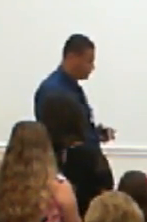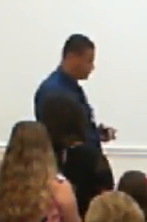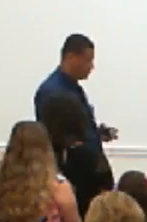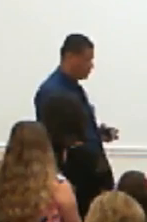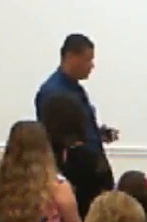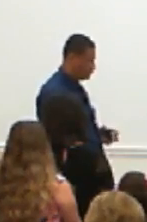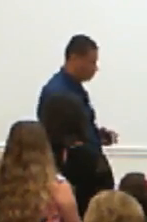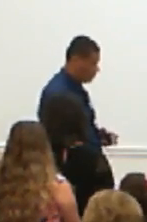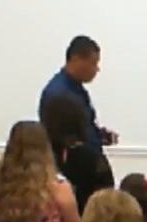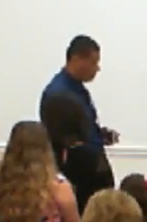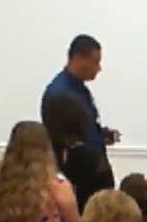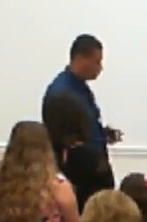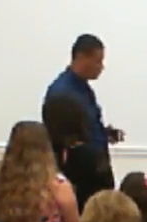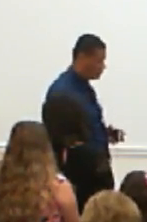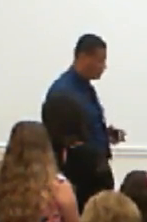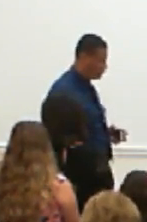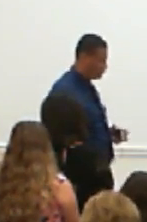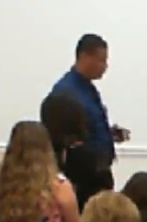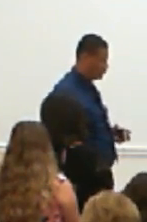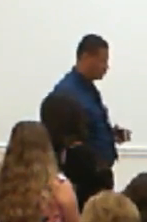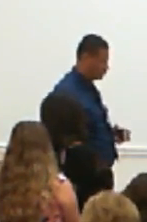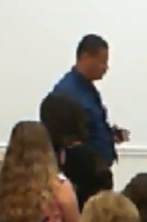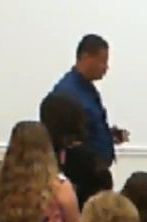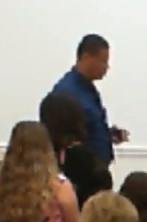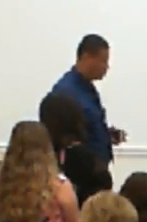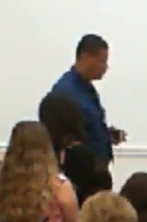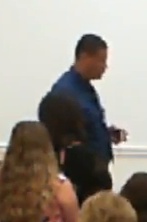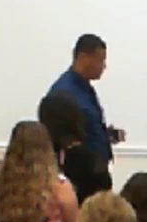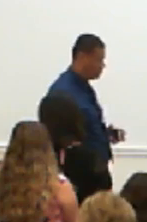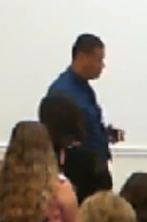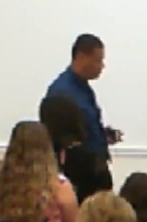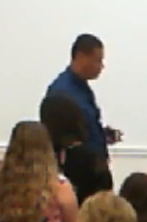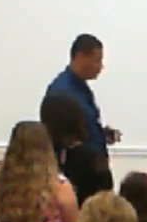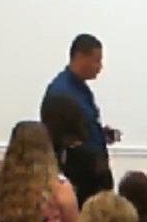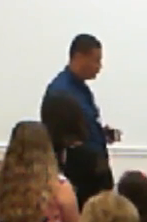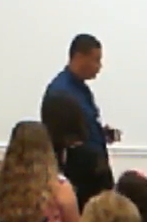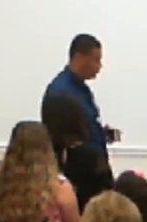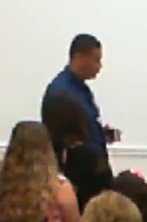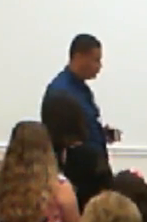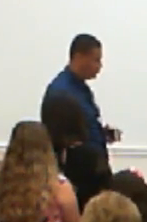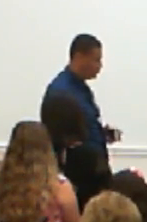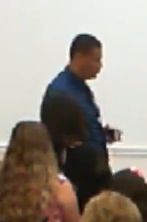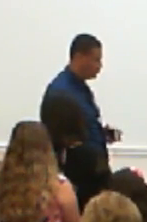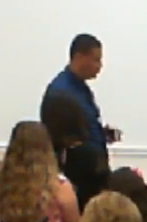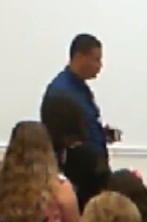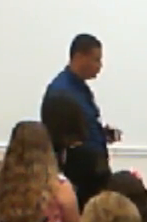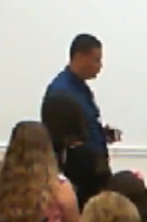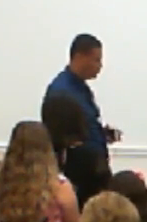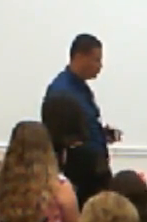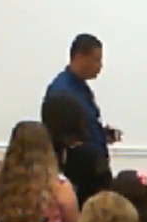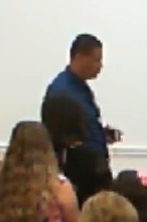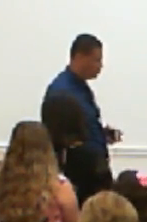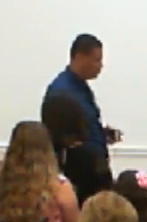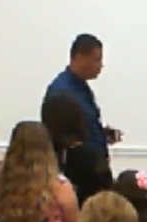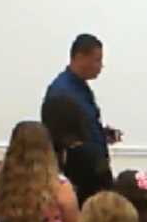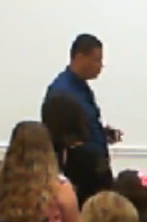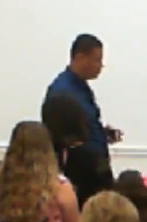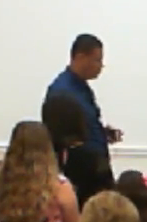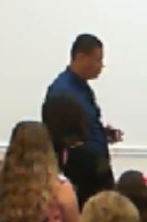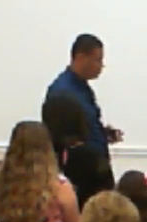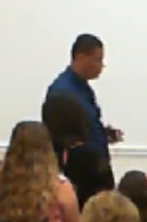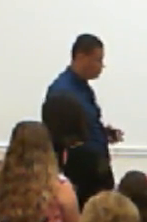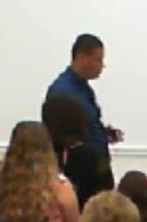purpose. Use us, O Lord, as an instrument in your hands. We want to praise you. We want to say to